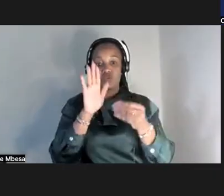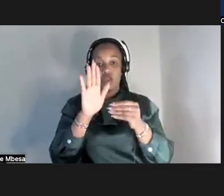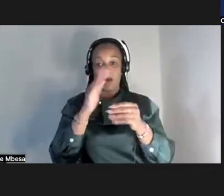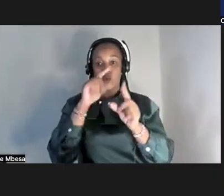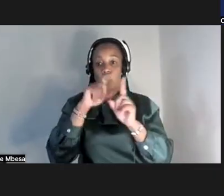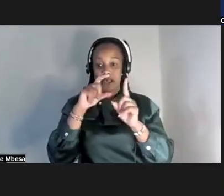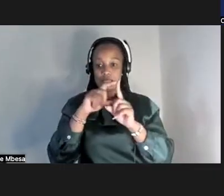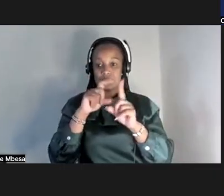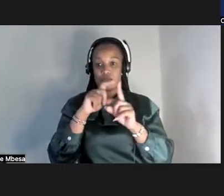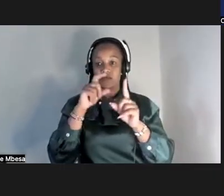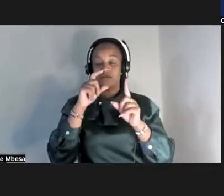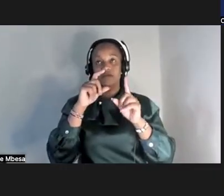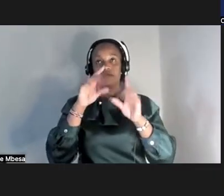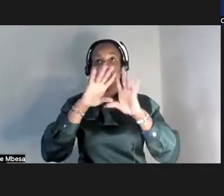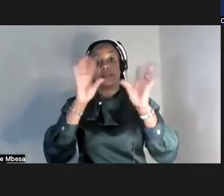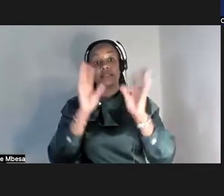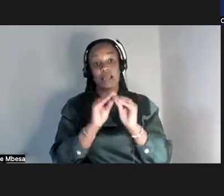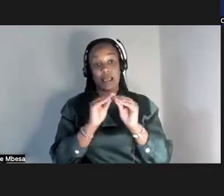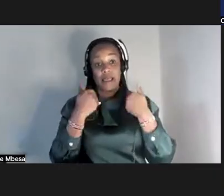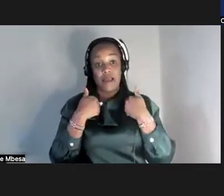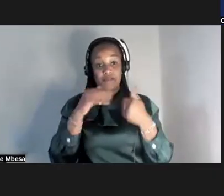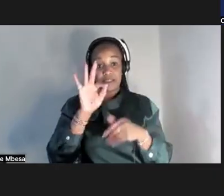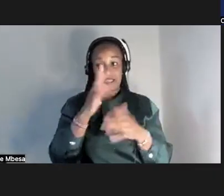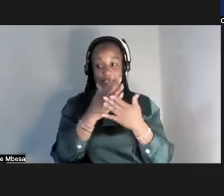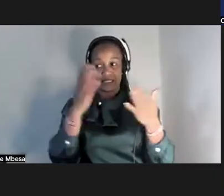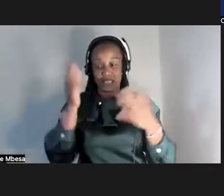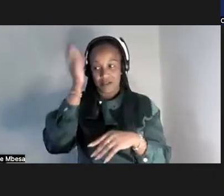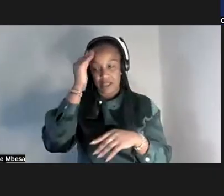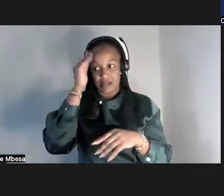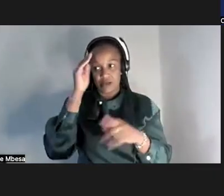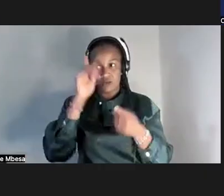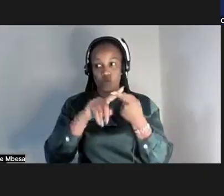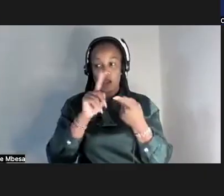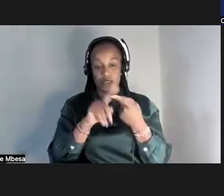think the kind of three things I've taken away from this is, one, we